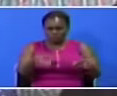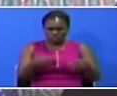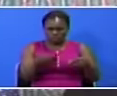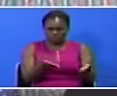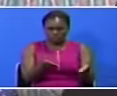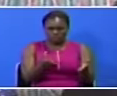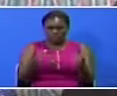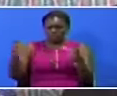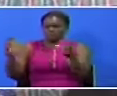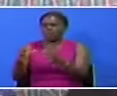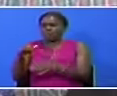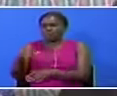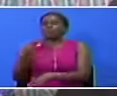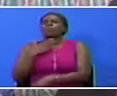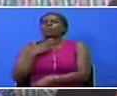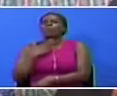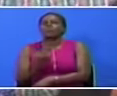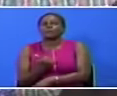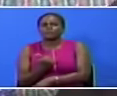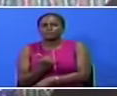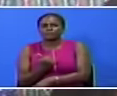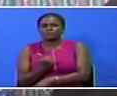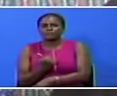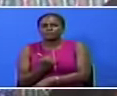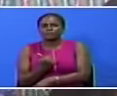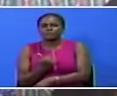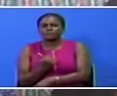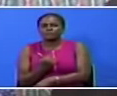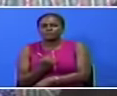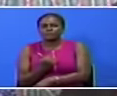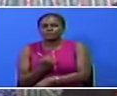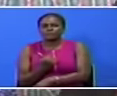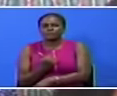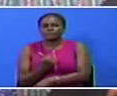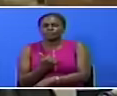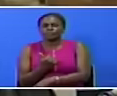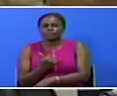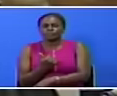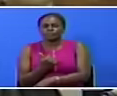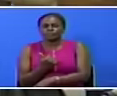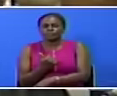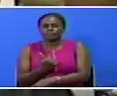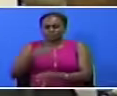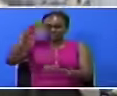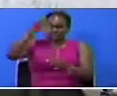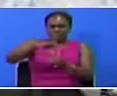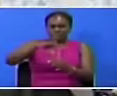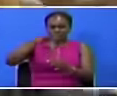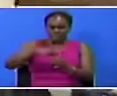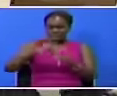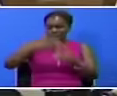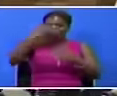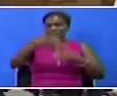kuingia kwa chama wanataka waingie one opportunity alafu tuendelee mbele namna hivyo. Elections ingine